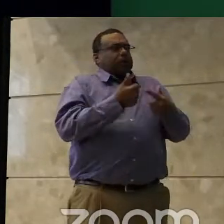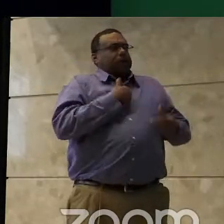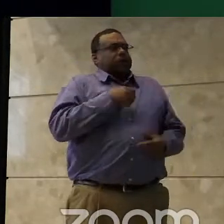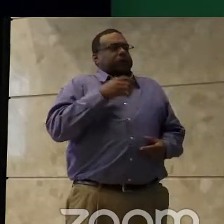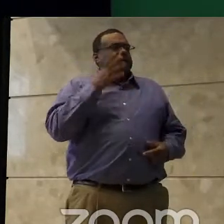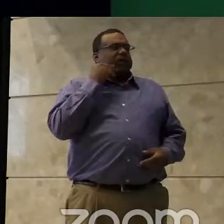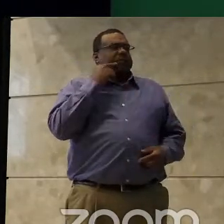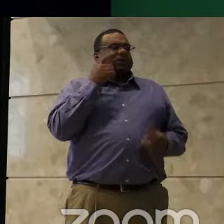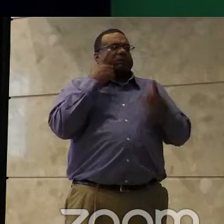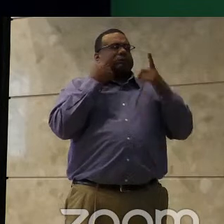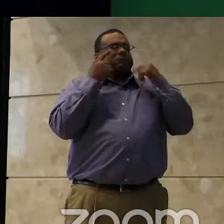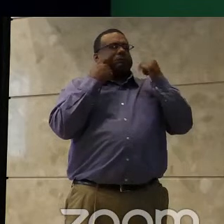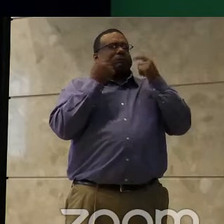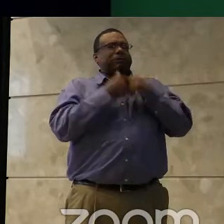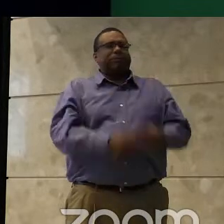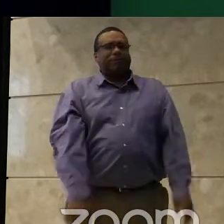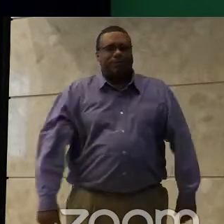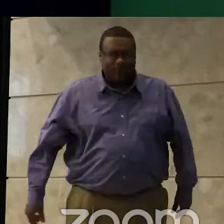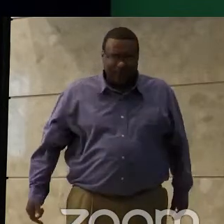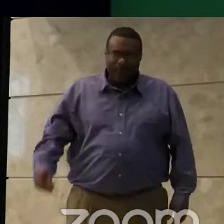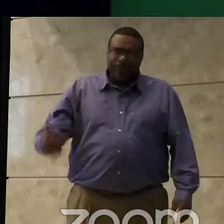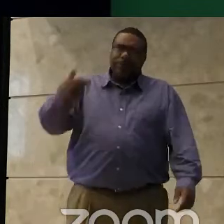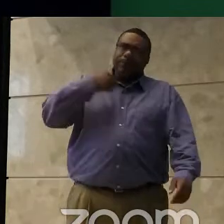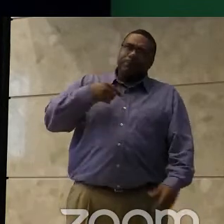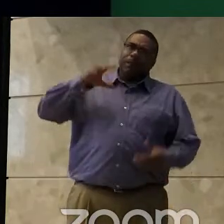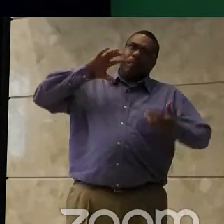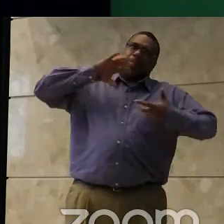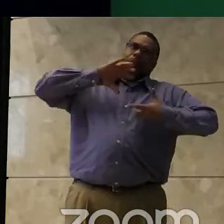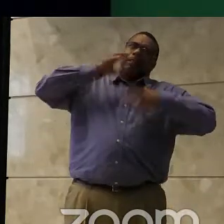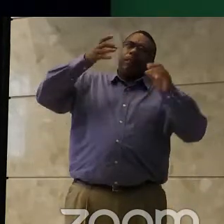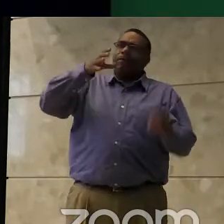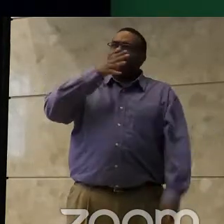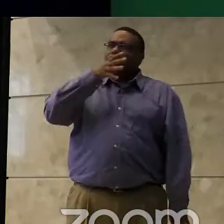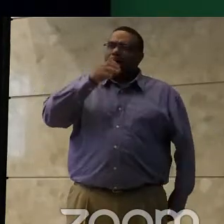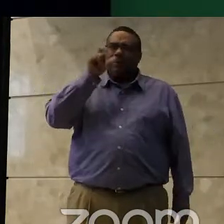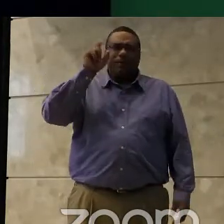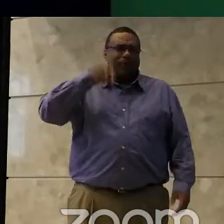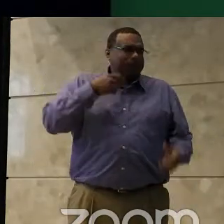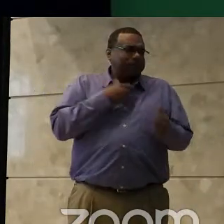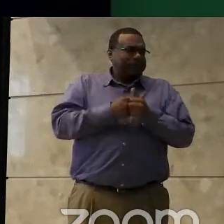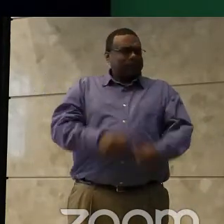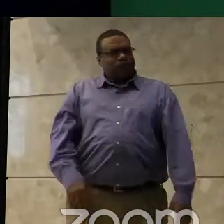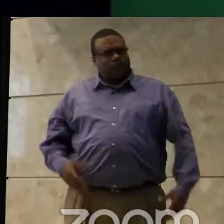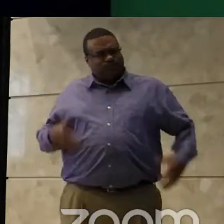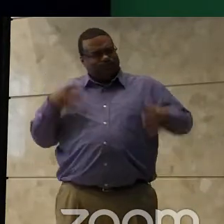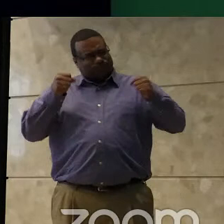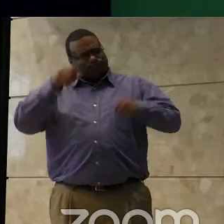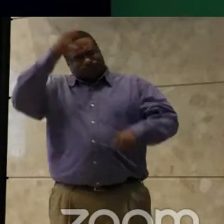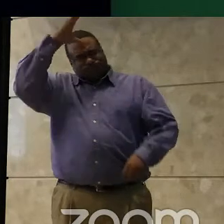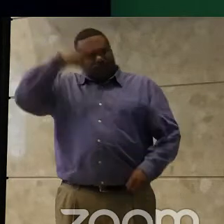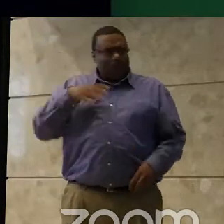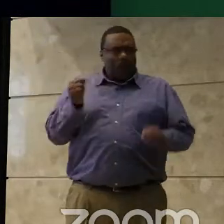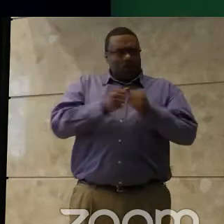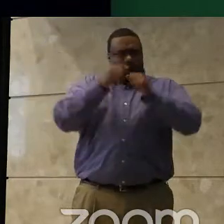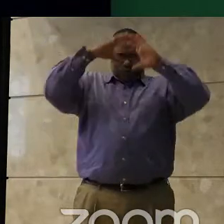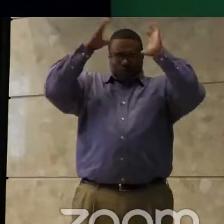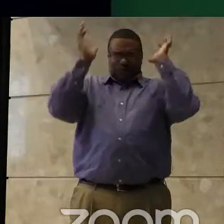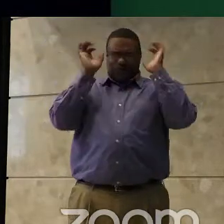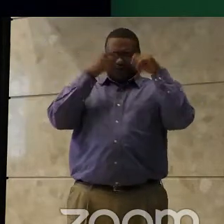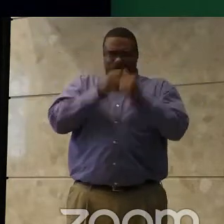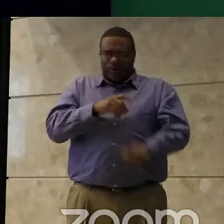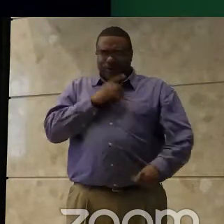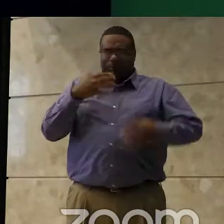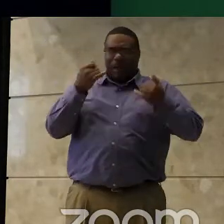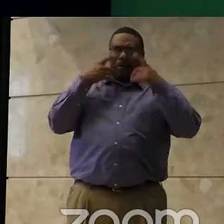said, "You're messing me up, Ma." And before I'm supposed to be this macho guy with an afro, and I'm crying. Wait a minute. For Bull Connor.